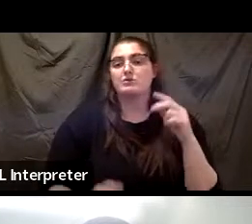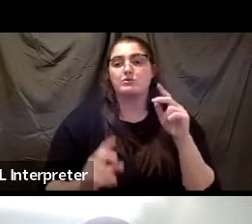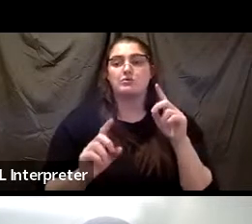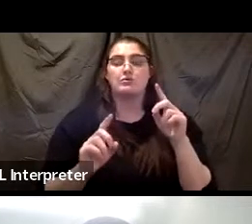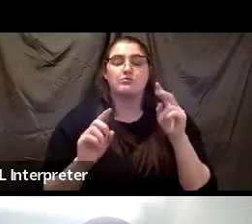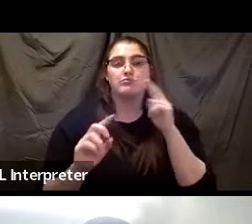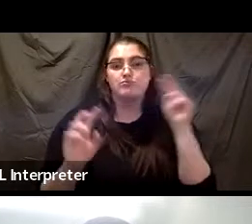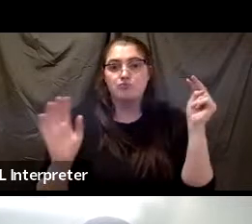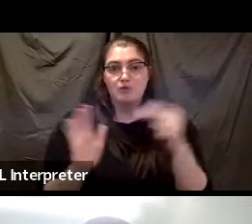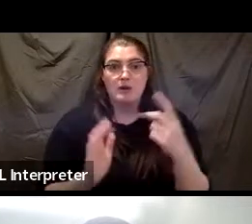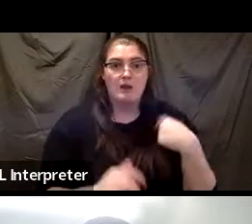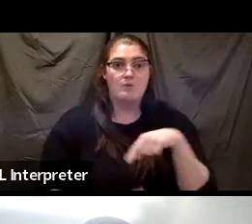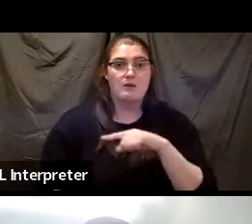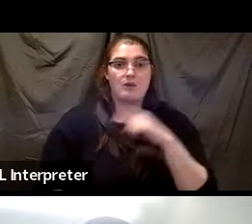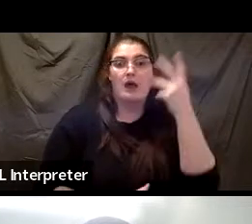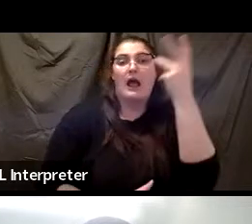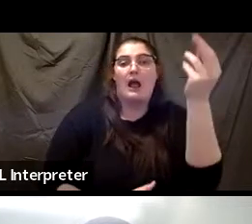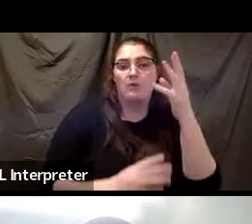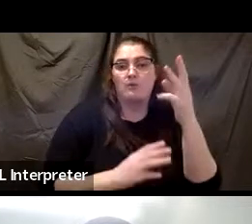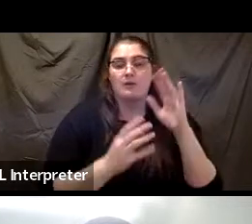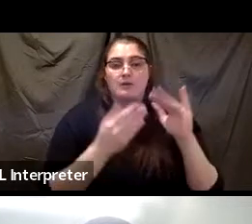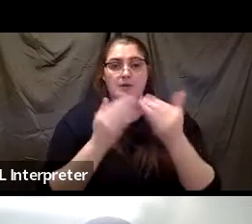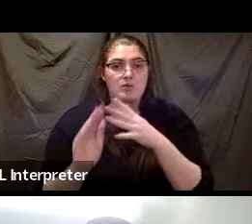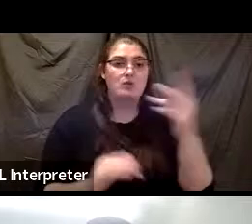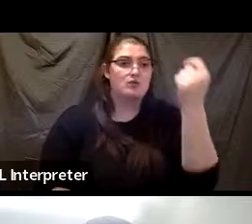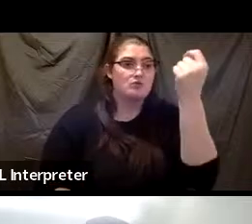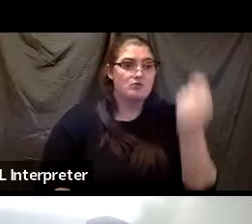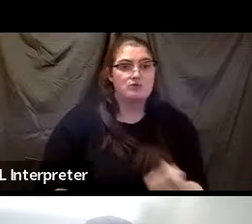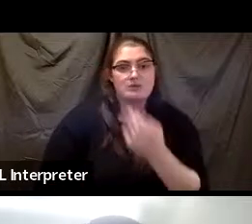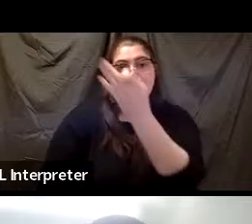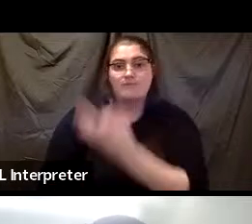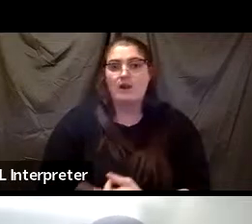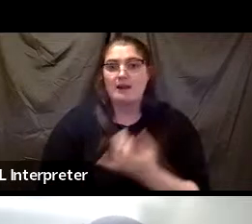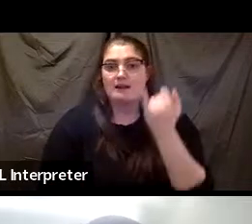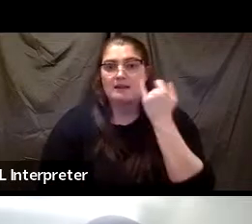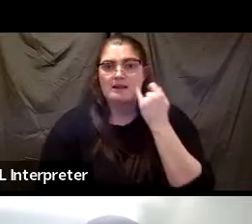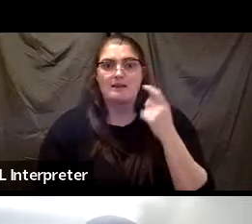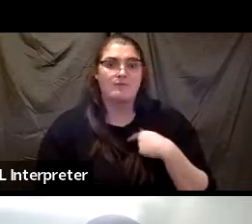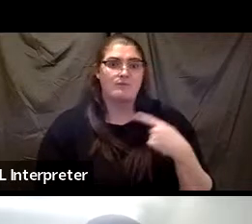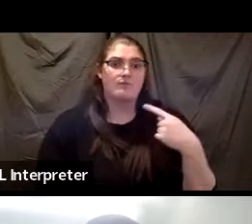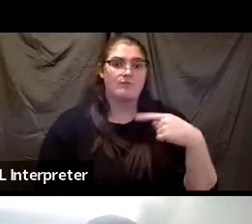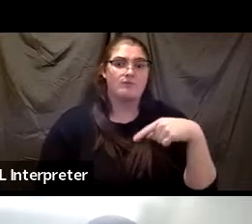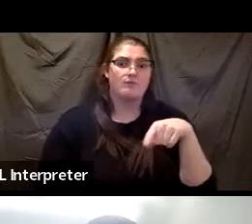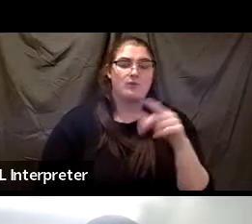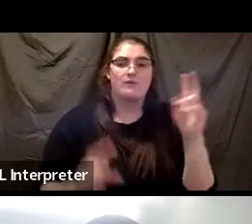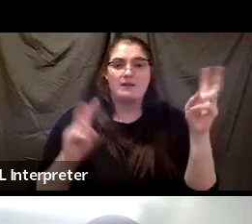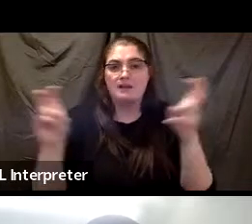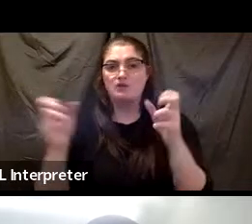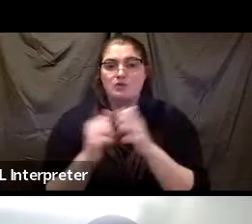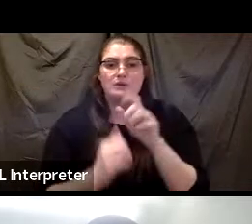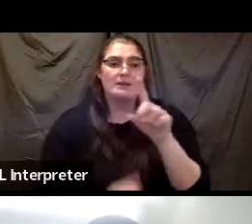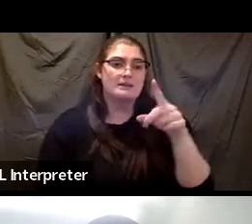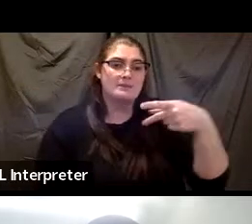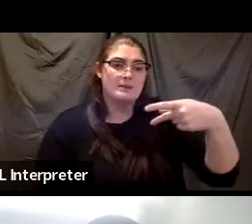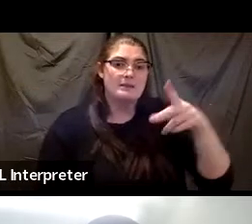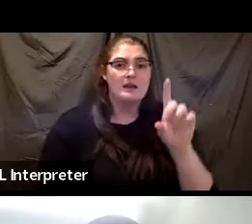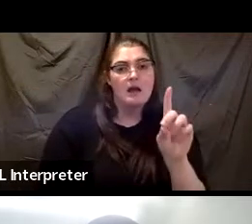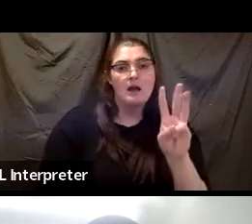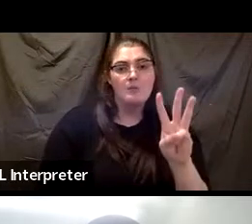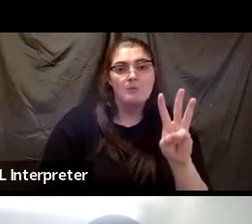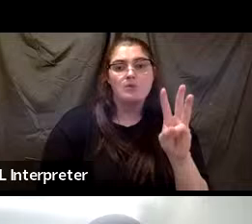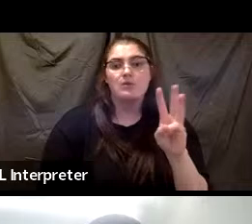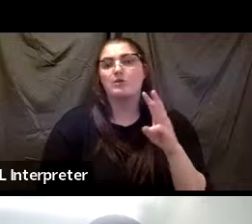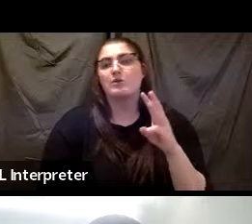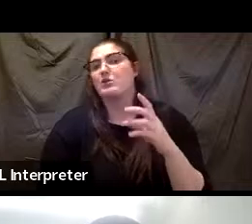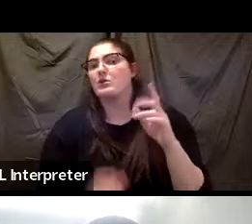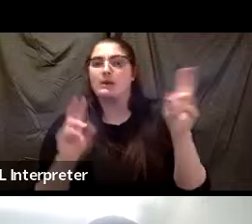and we could just show up. If you guys out and you have an issue with DPW, feel free to give us a call. You have an issue with housing, feel